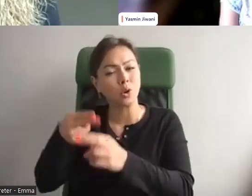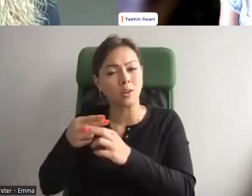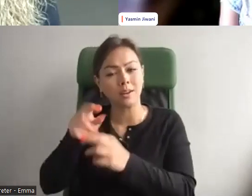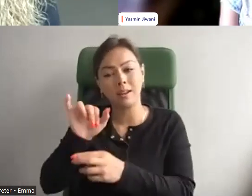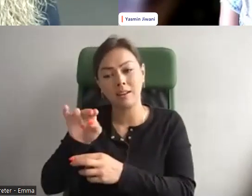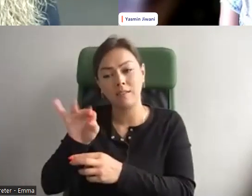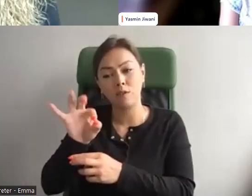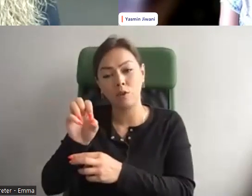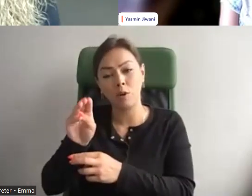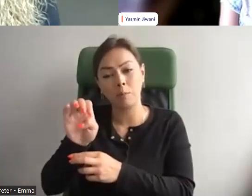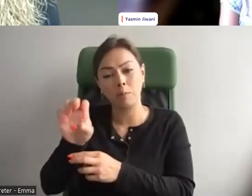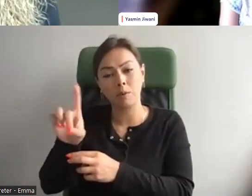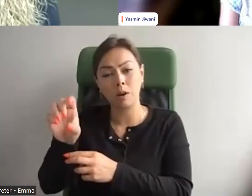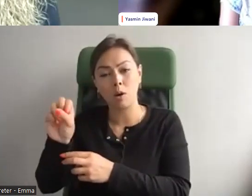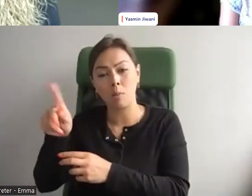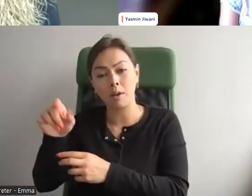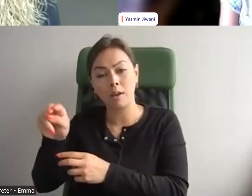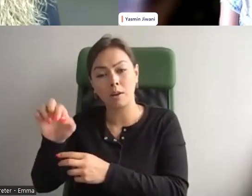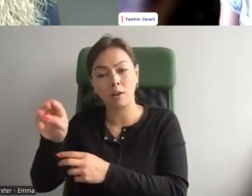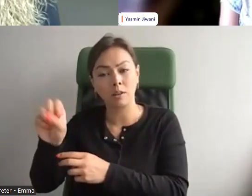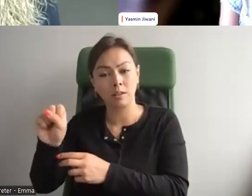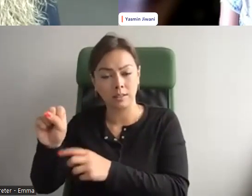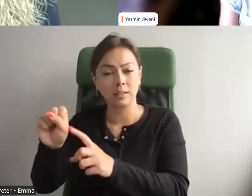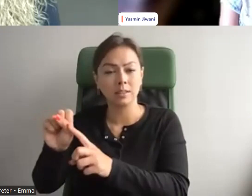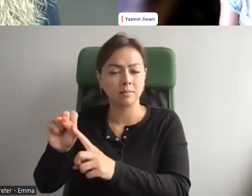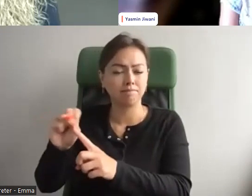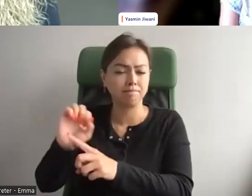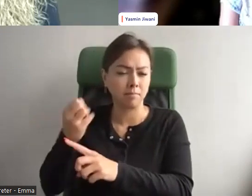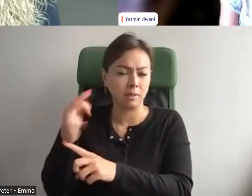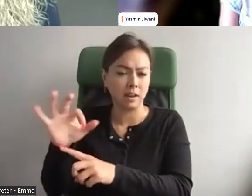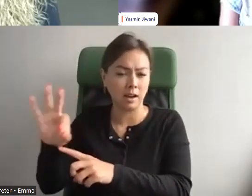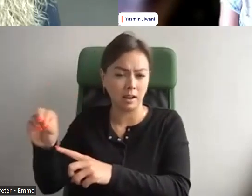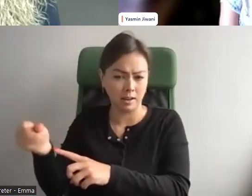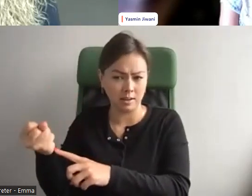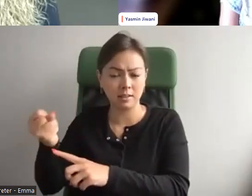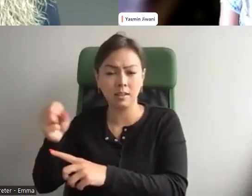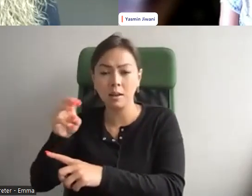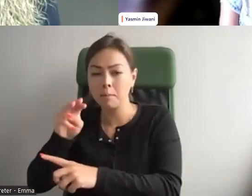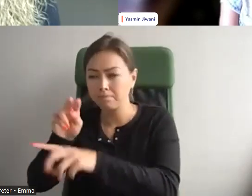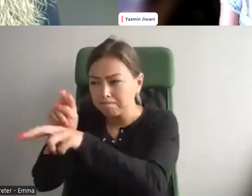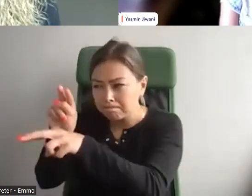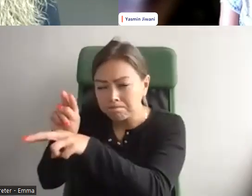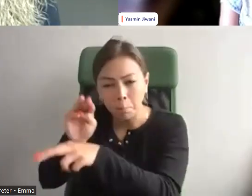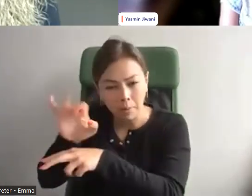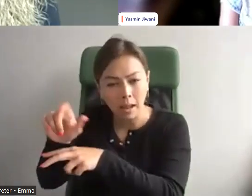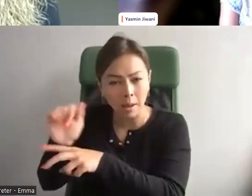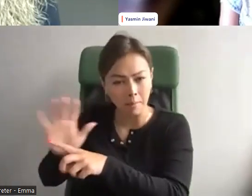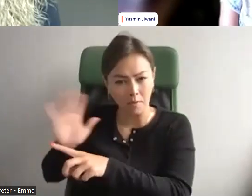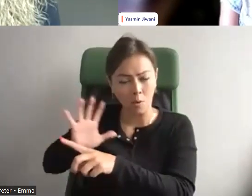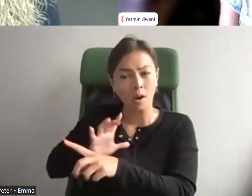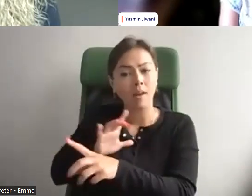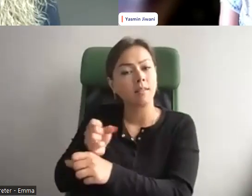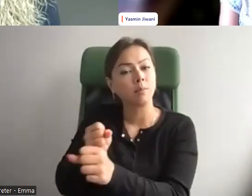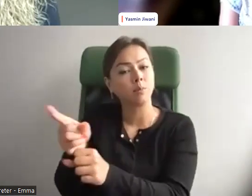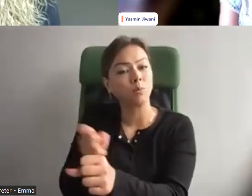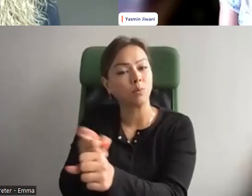by research done in the 1990s when Informed Opinions was Media Watch. We were doing an annual newspaper study counting up laboriously